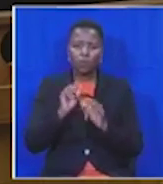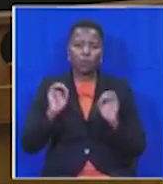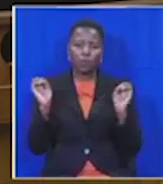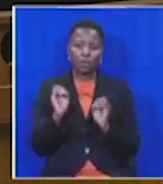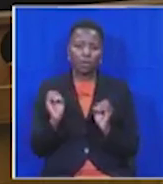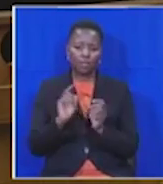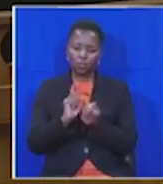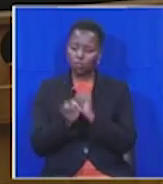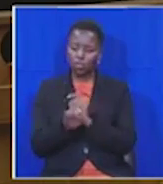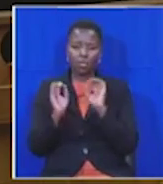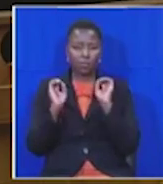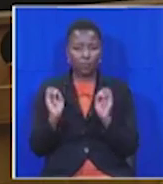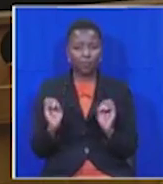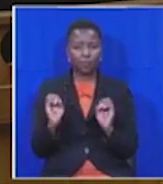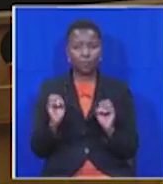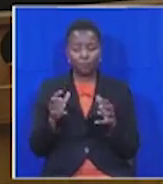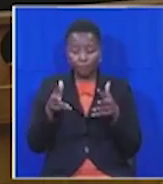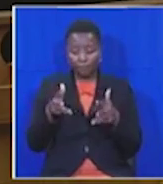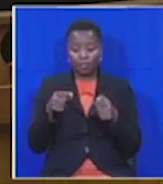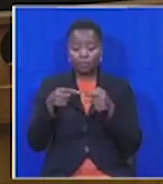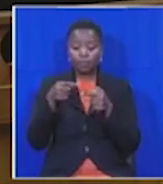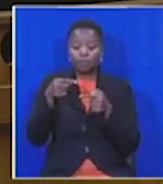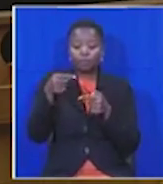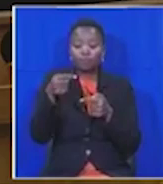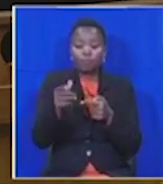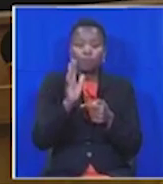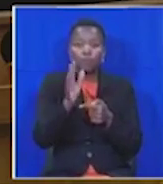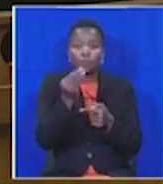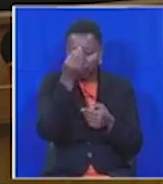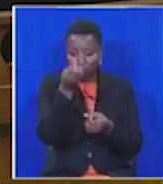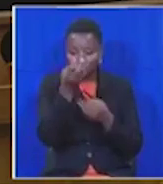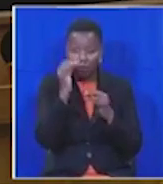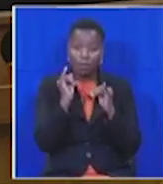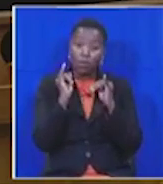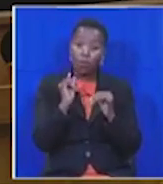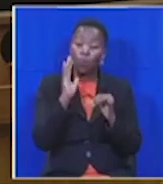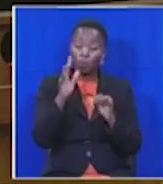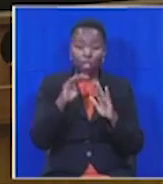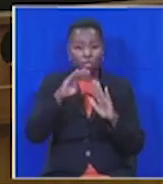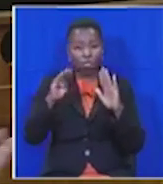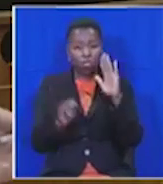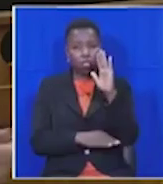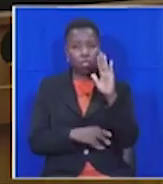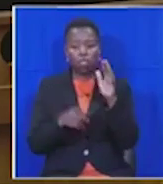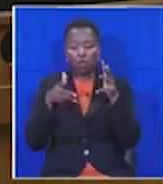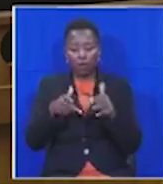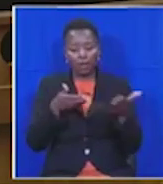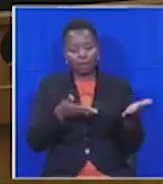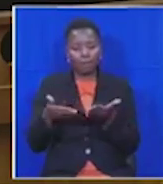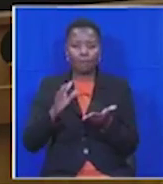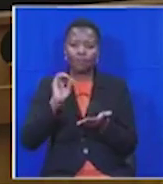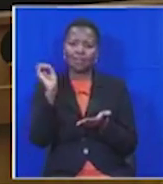course. Even now, days before we receive our harshest rebuke yet, you present us with nothing